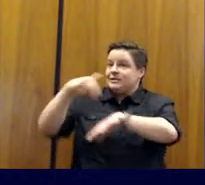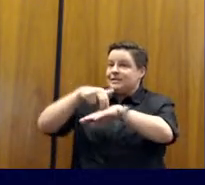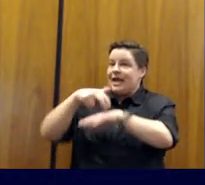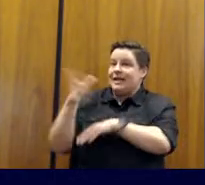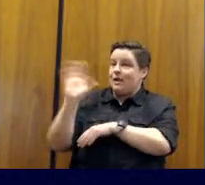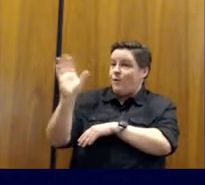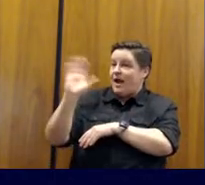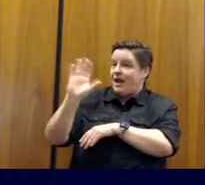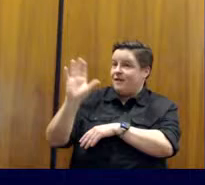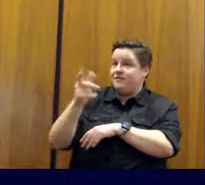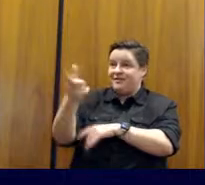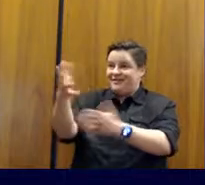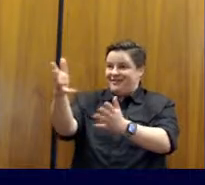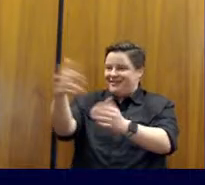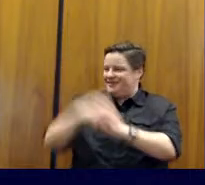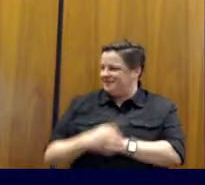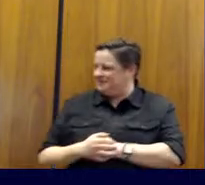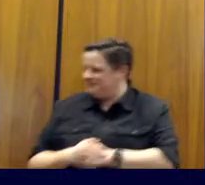us.